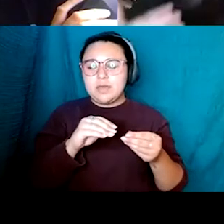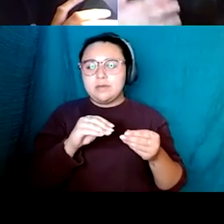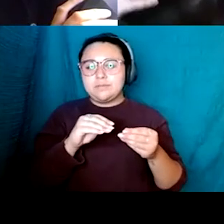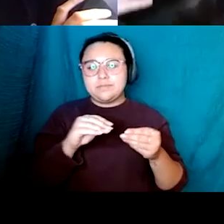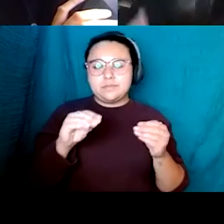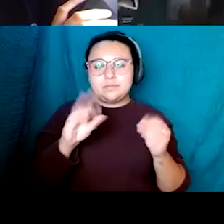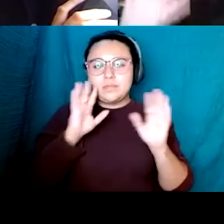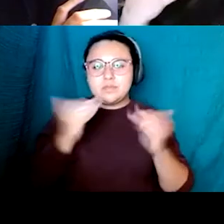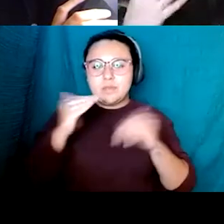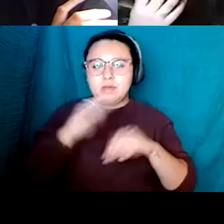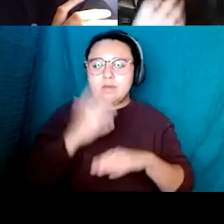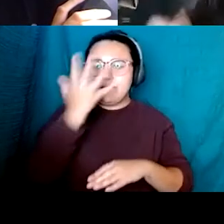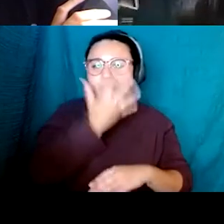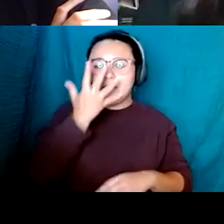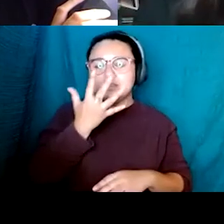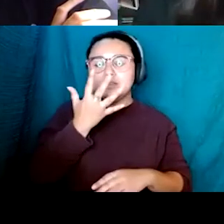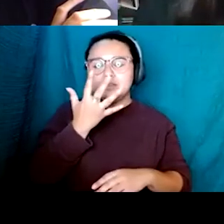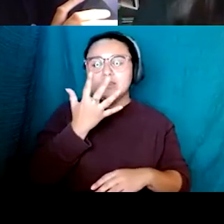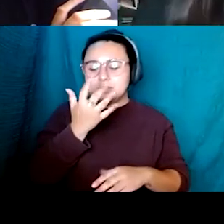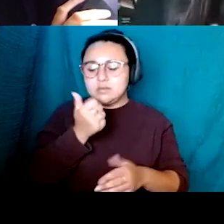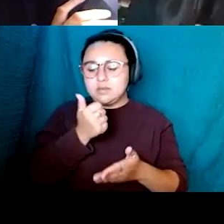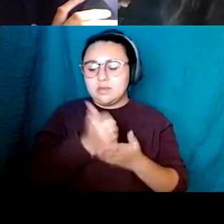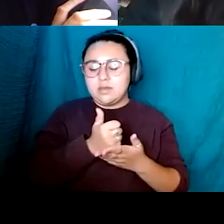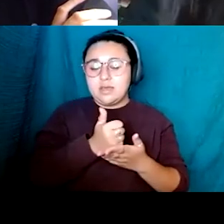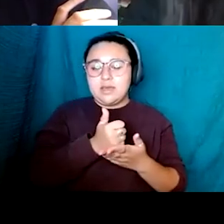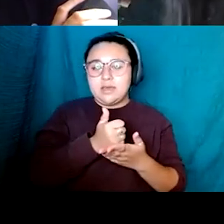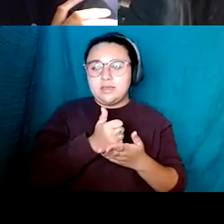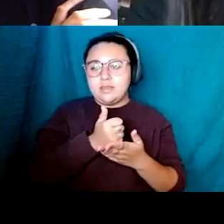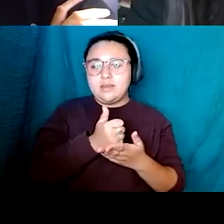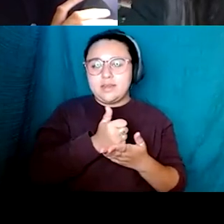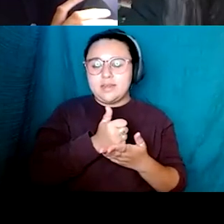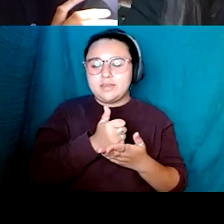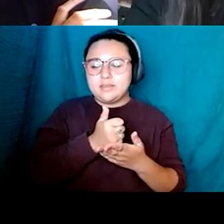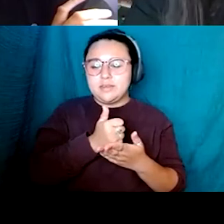bringing me, you know, back up from those incredibly down days.